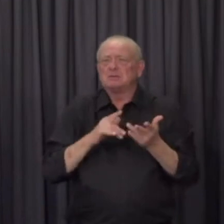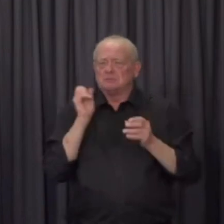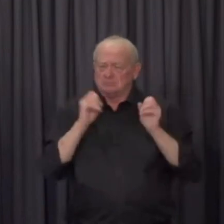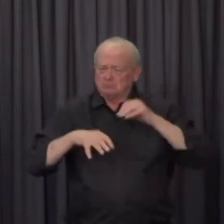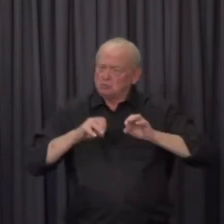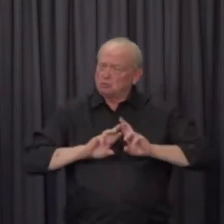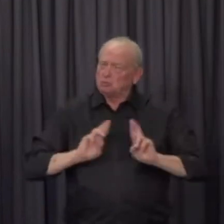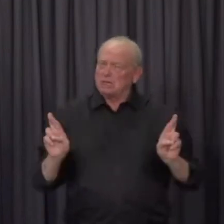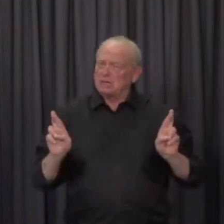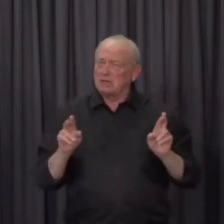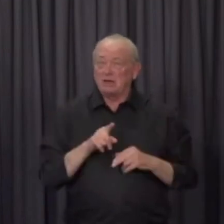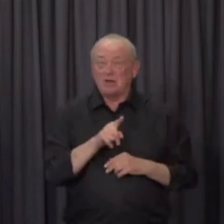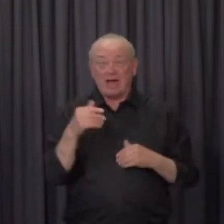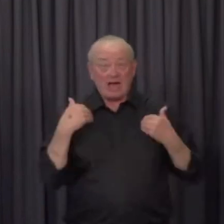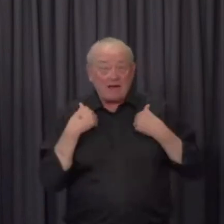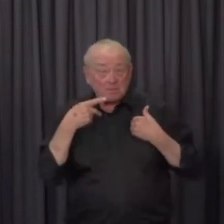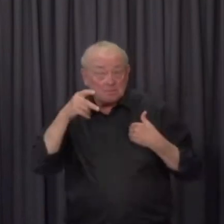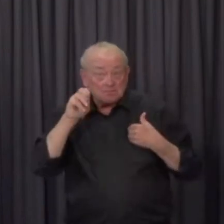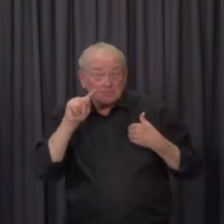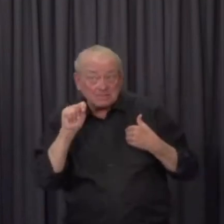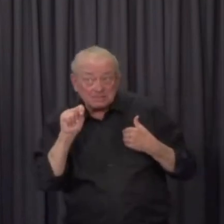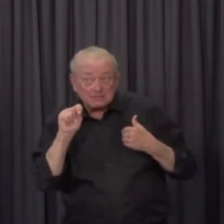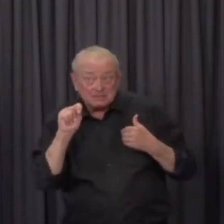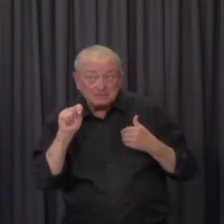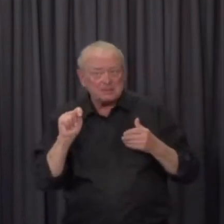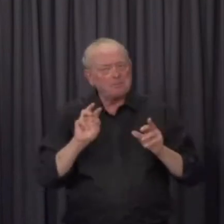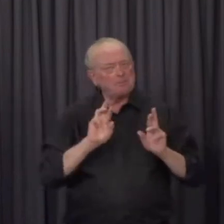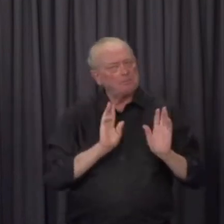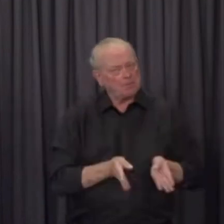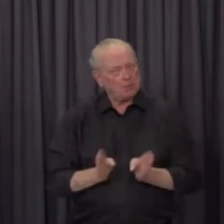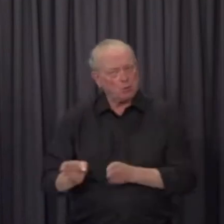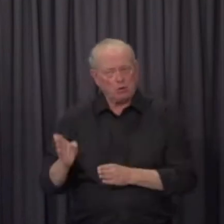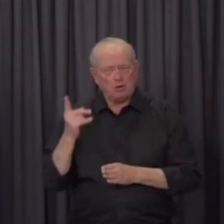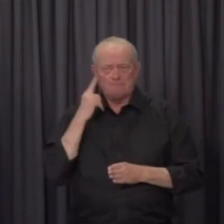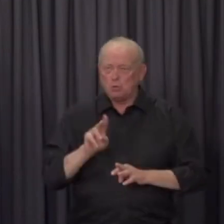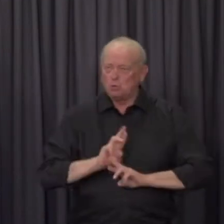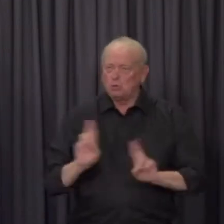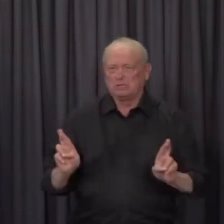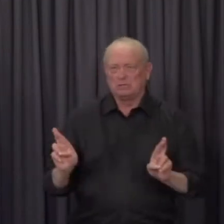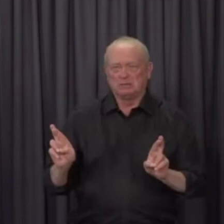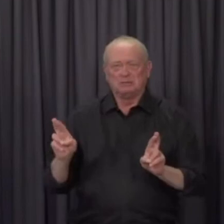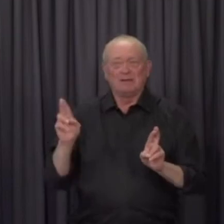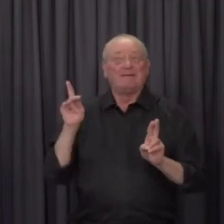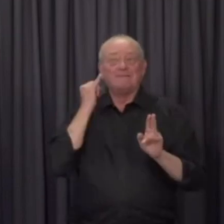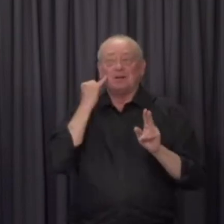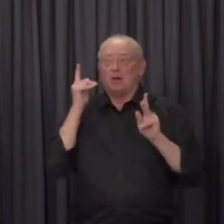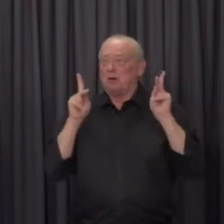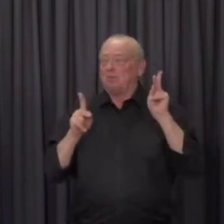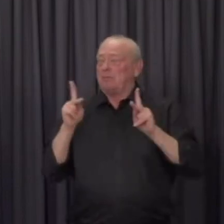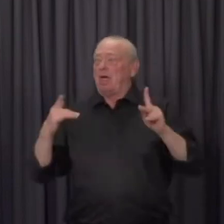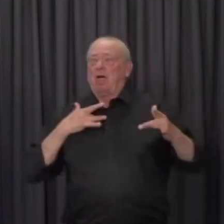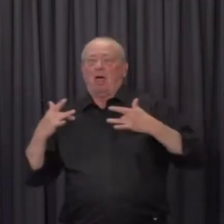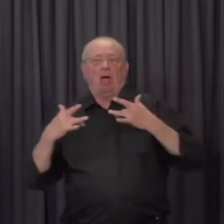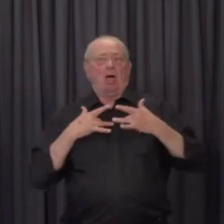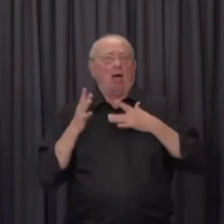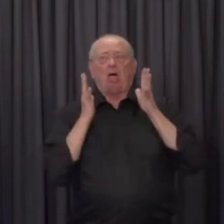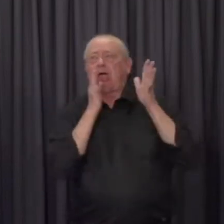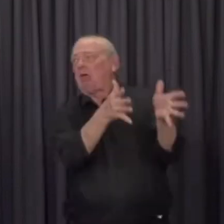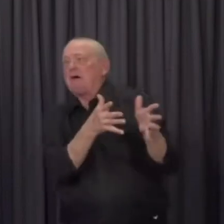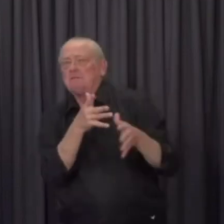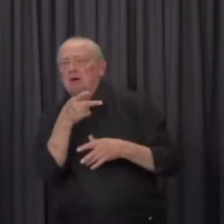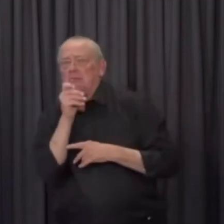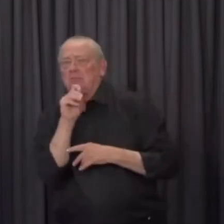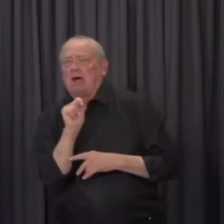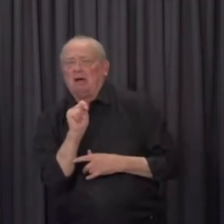to leave their pets behind. If you've left a pet, and you need someone to check on it, please contact the SPCA